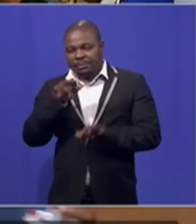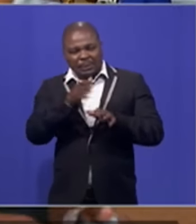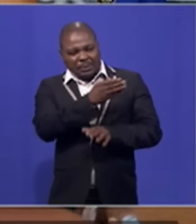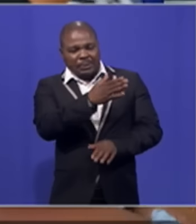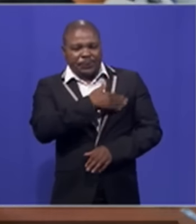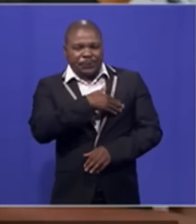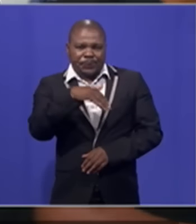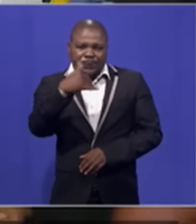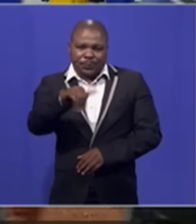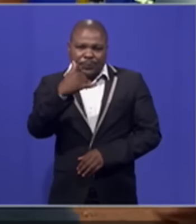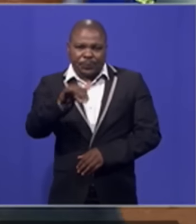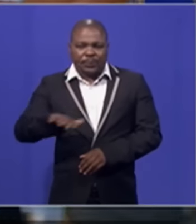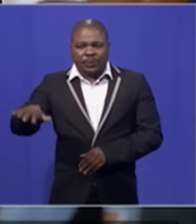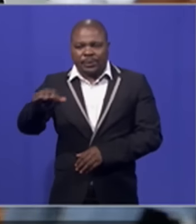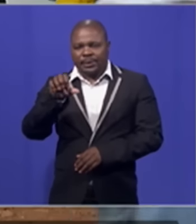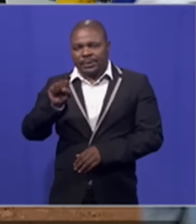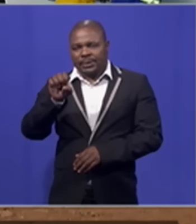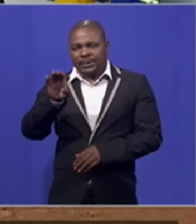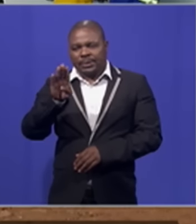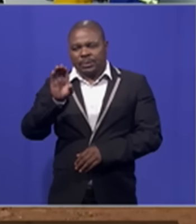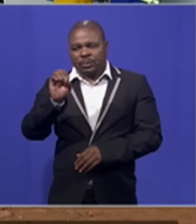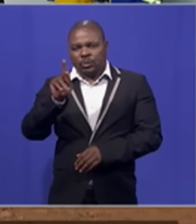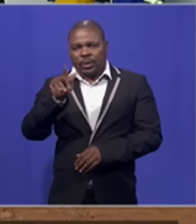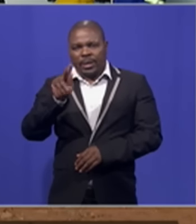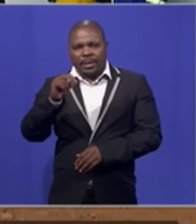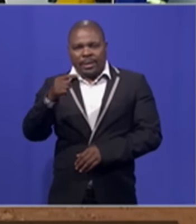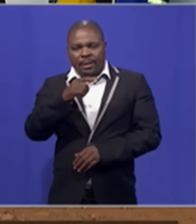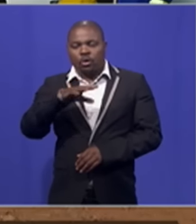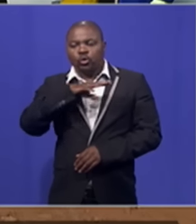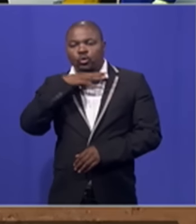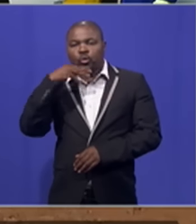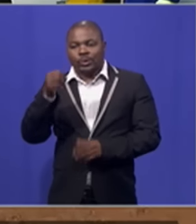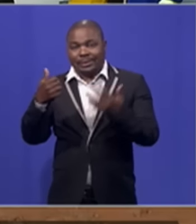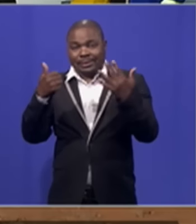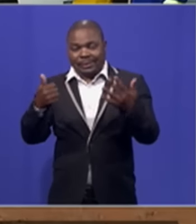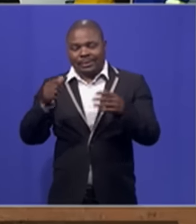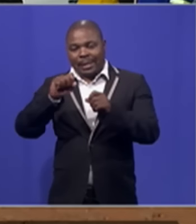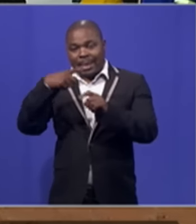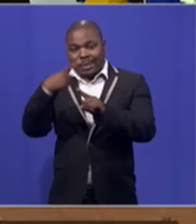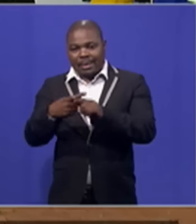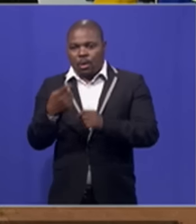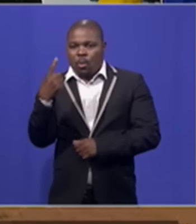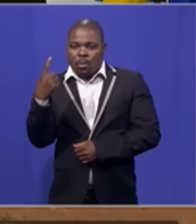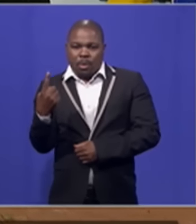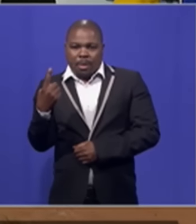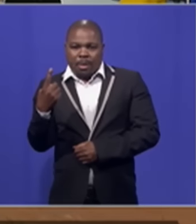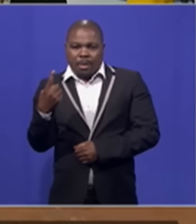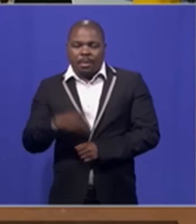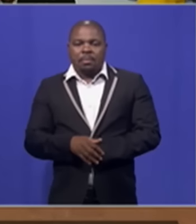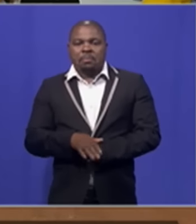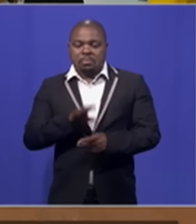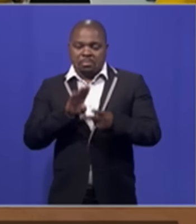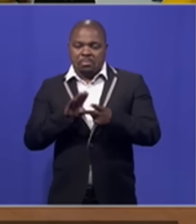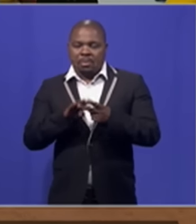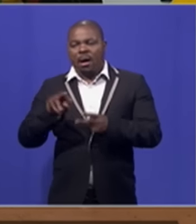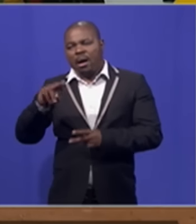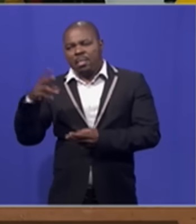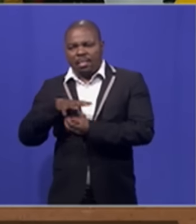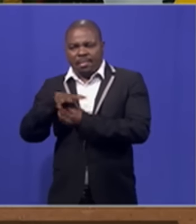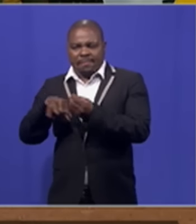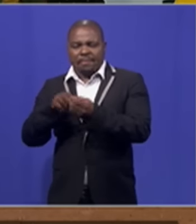bohloko mona mo Sebokeng ra utlwisisa hore re mo zone 6 extension 1 ibile re bue le lapa le